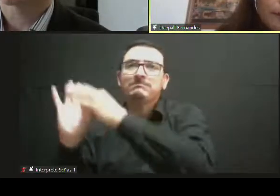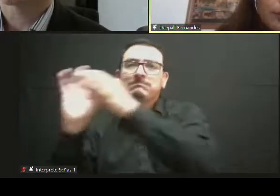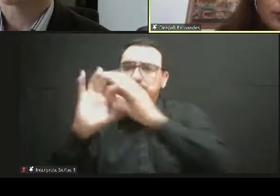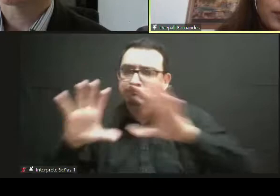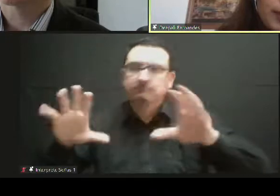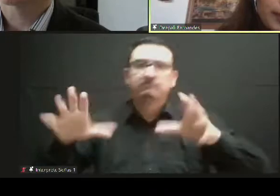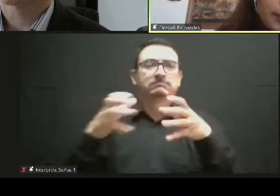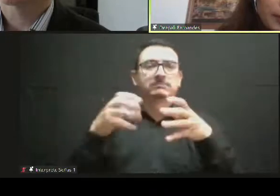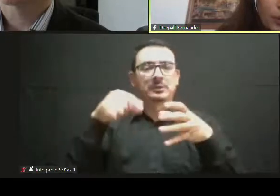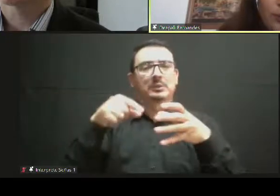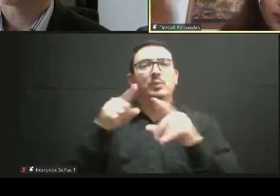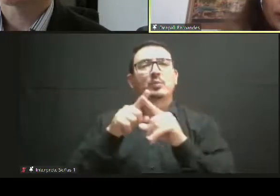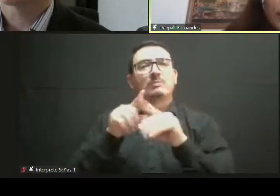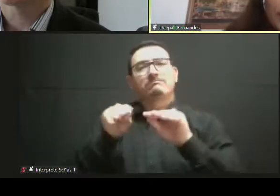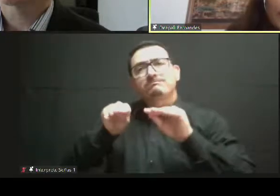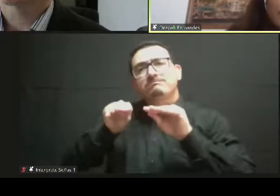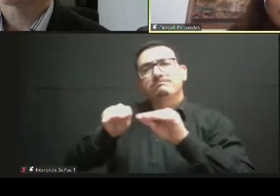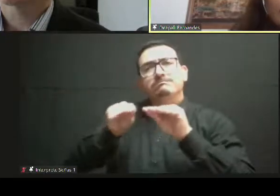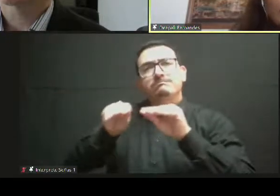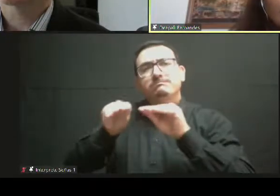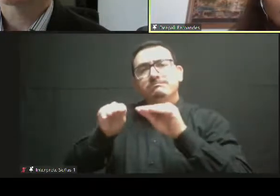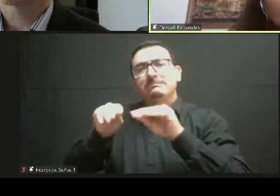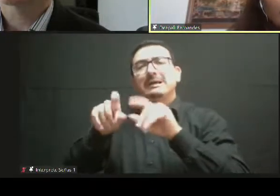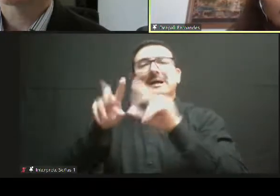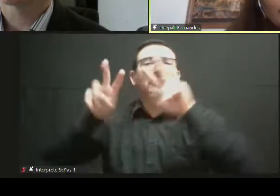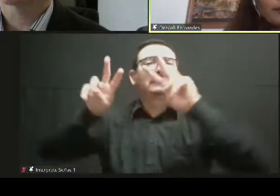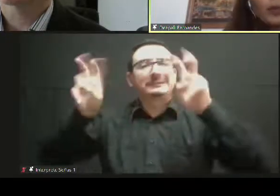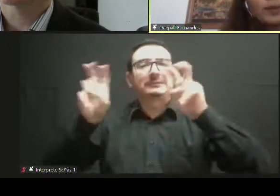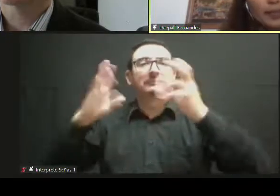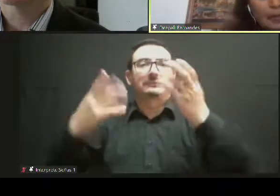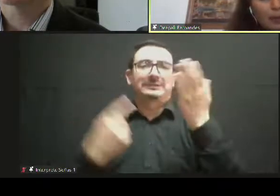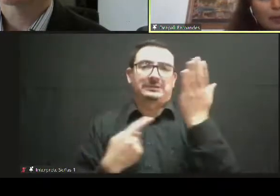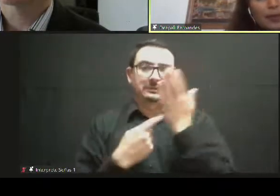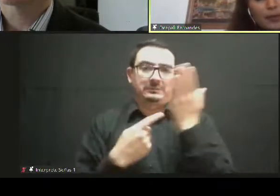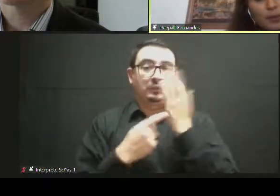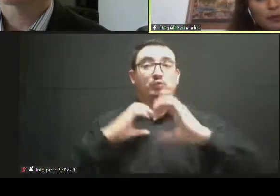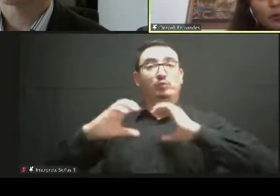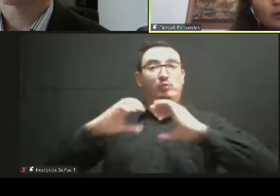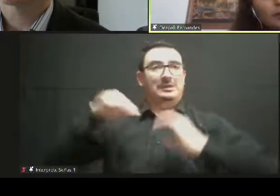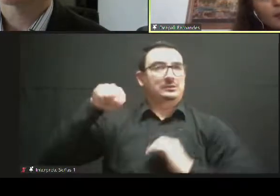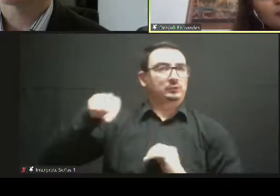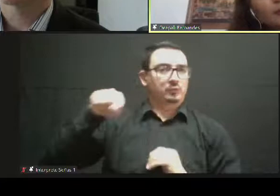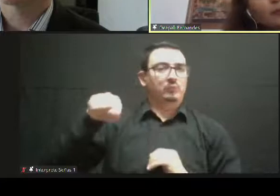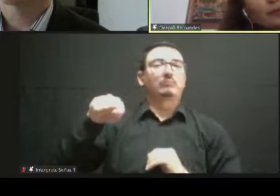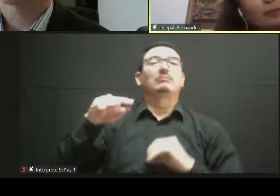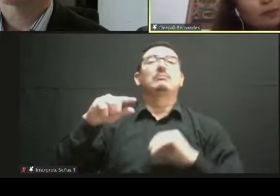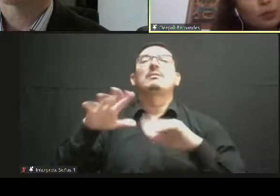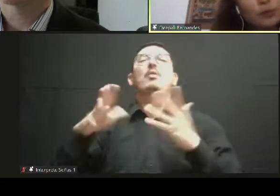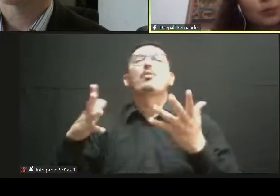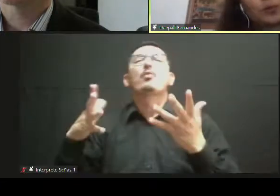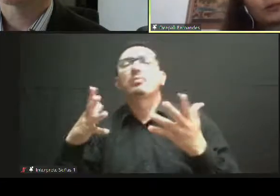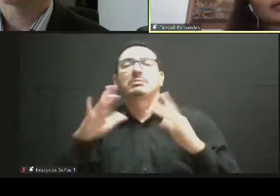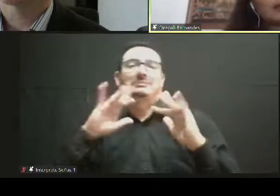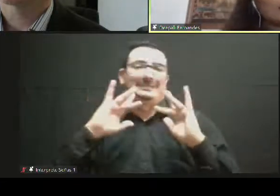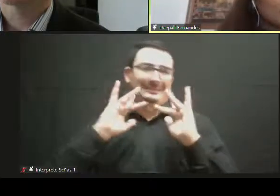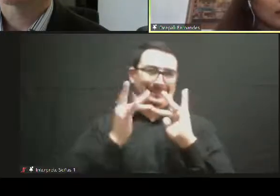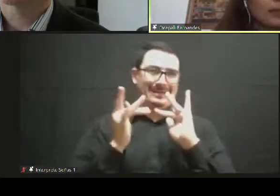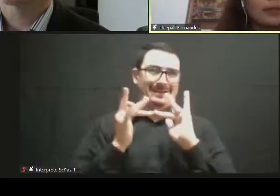by phone, and through physical presence. One of the key impacts of all this move